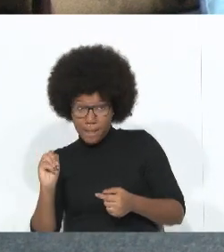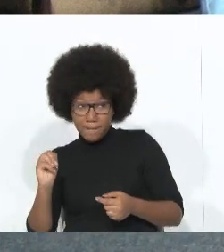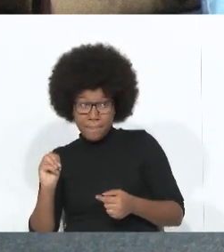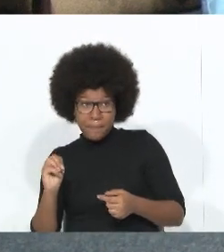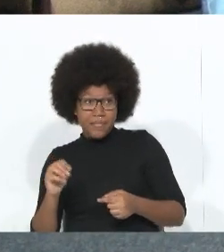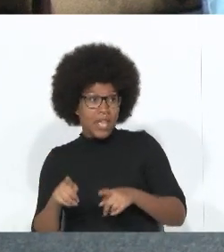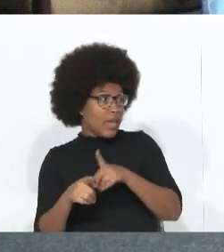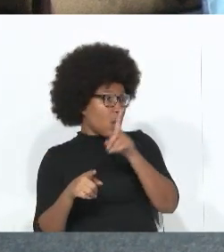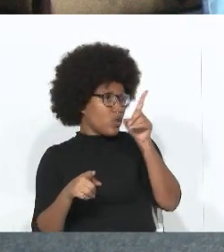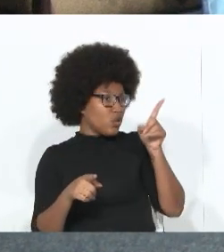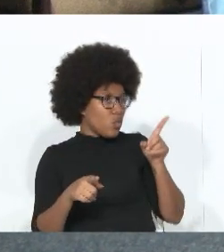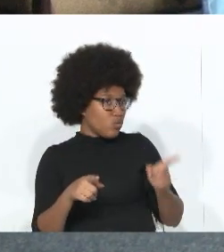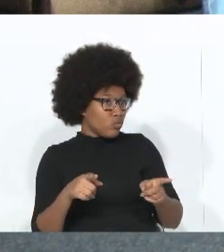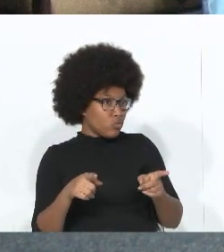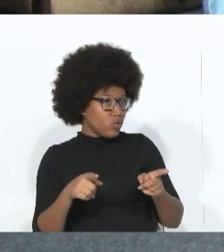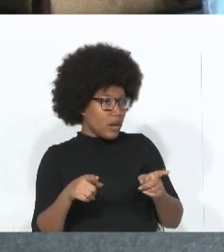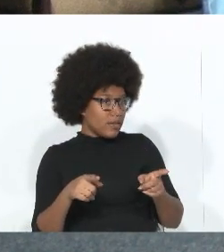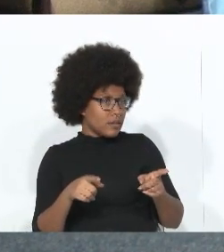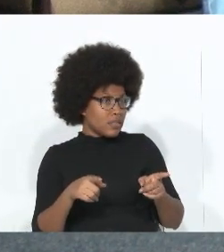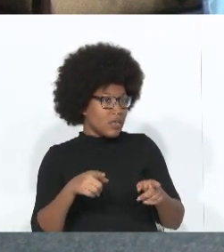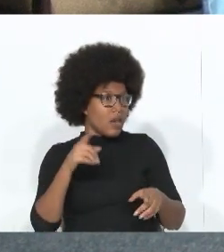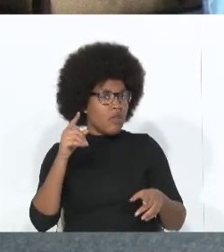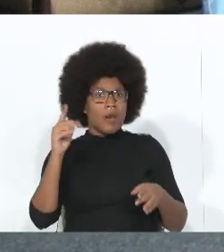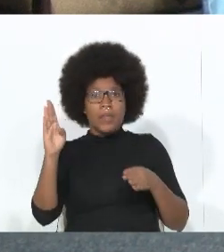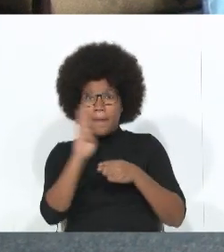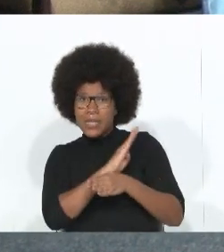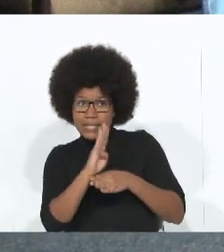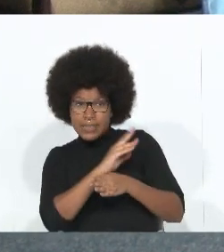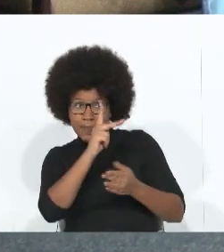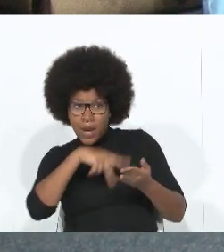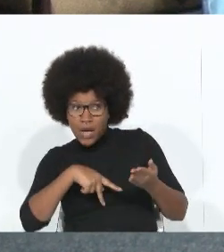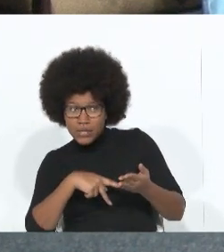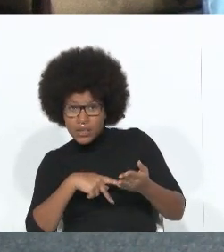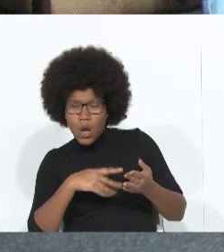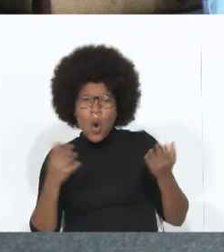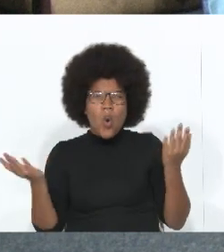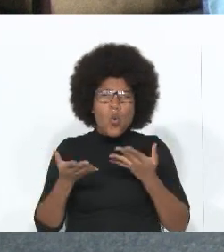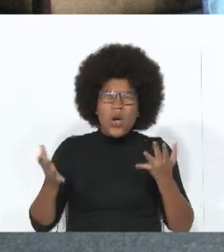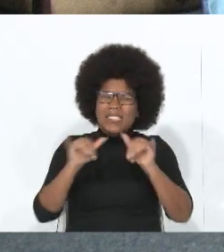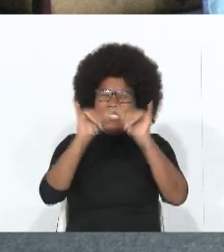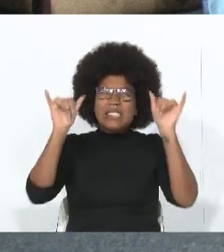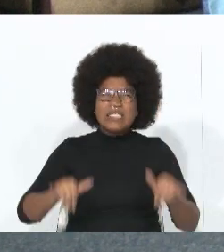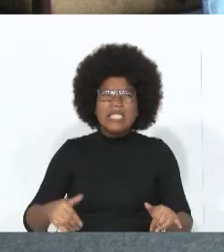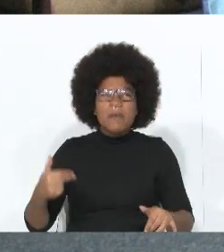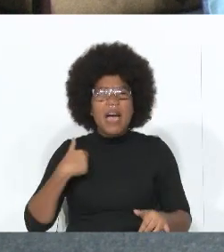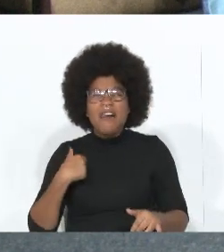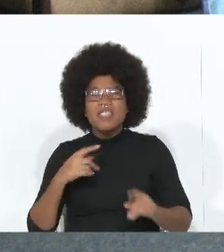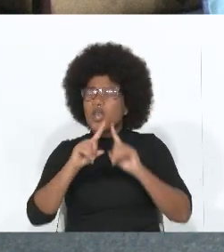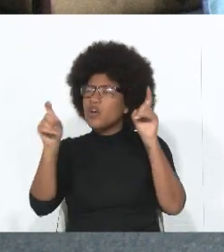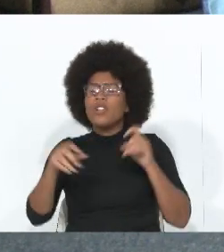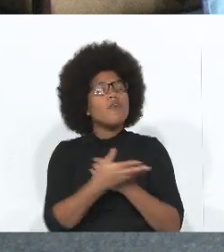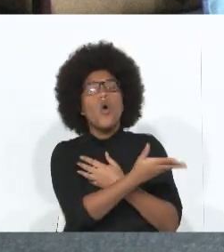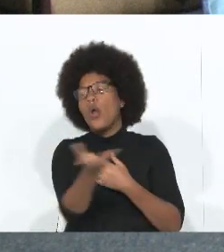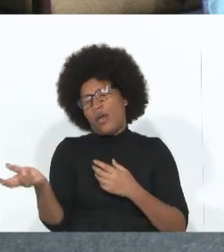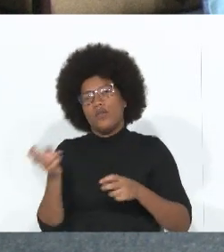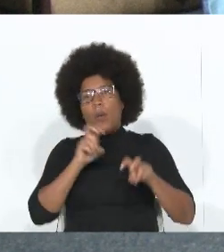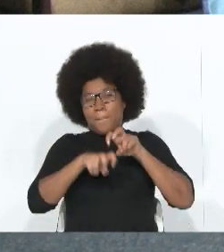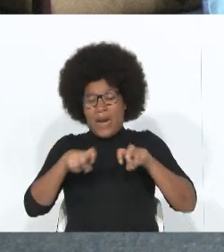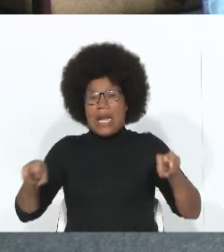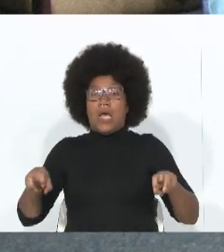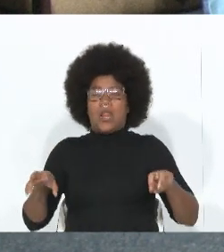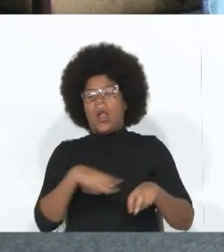and I also want to ask from your lens, from the commercial aspect, what infrastructure, and it's a question for everyone actually,